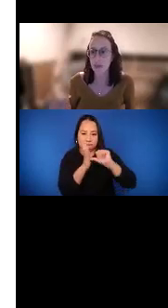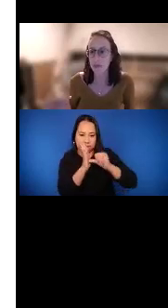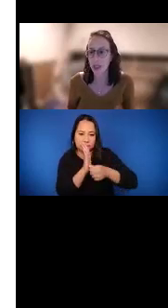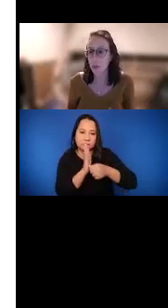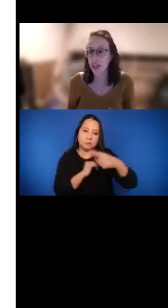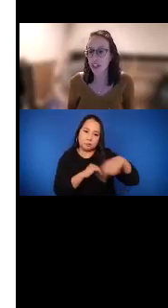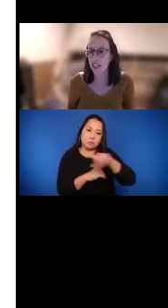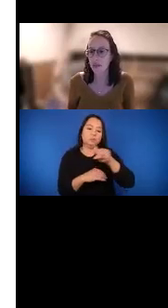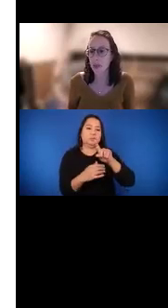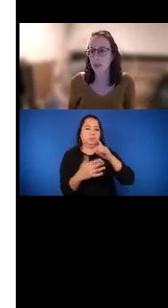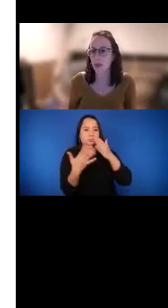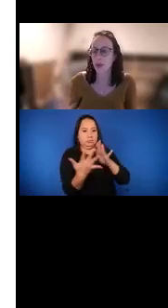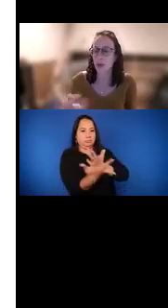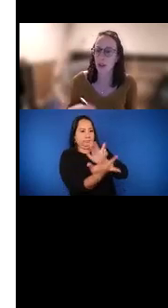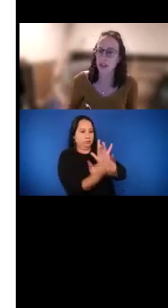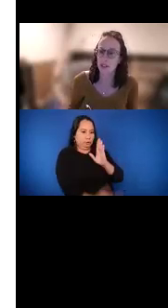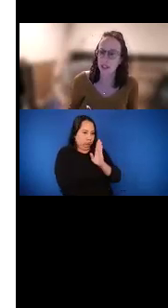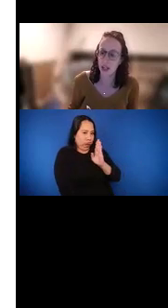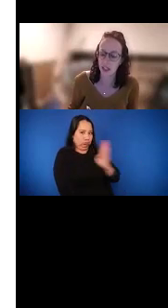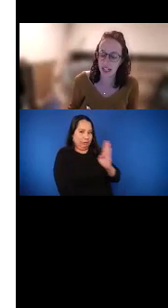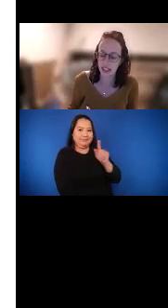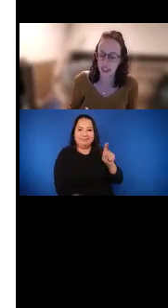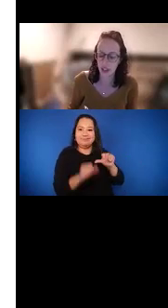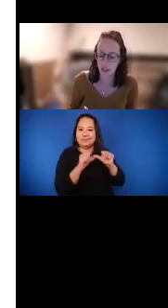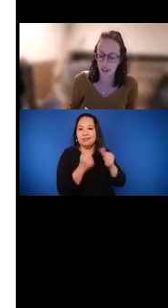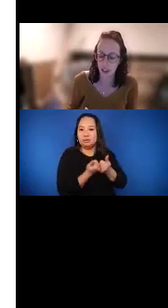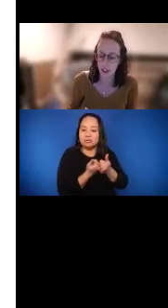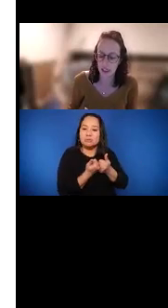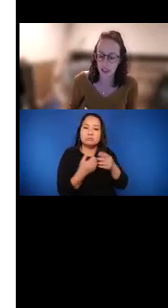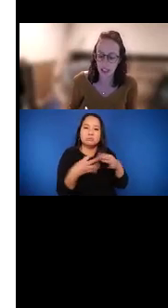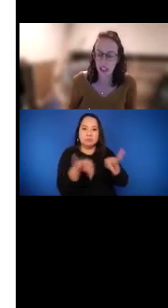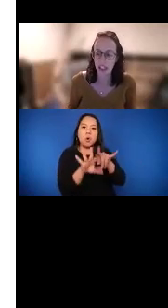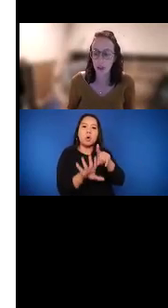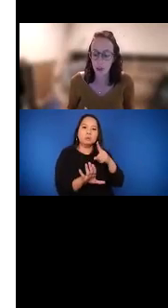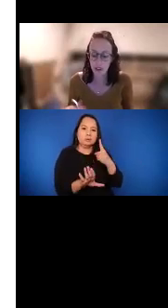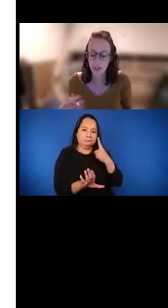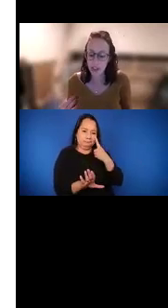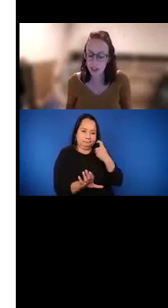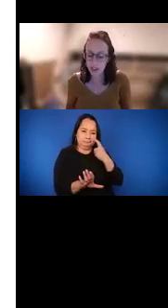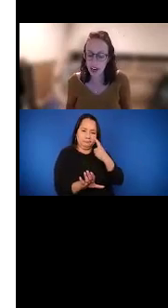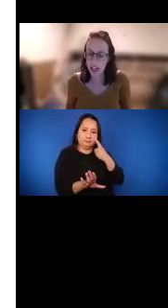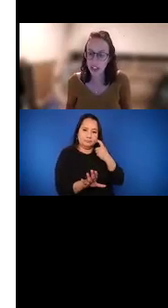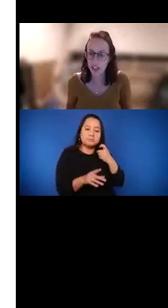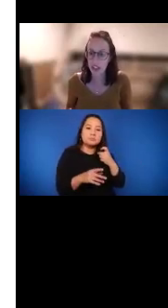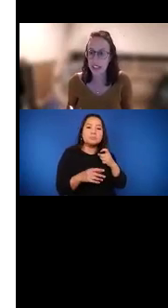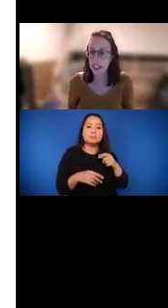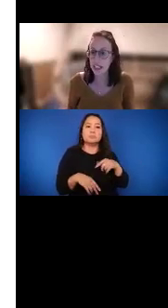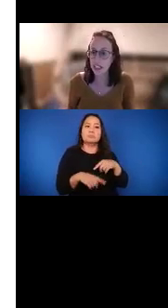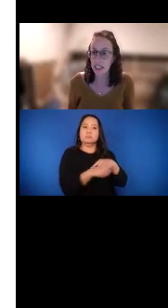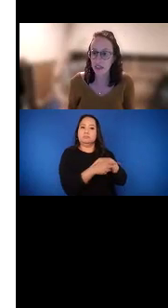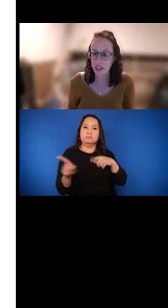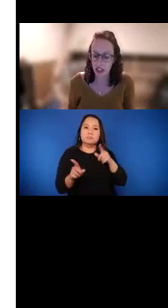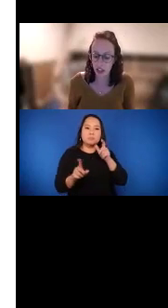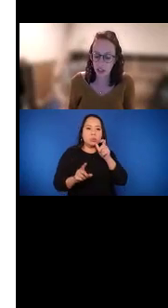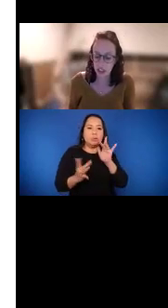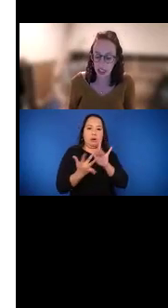and being wary of people who are contacting you first. You want to verify their